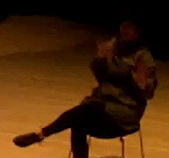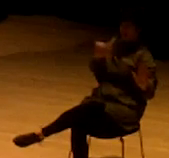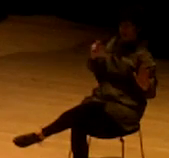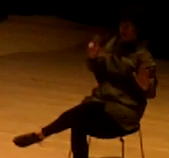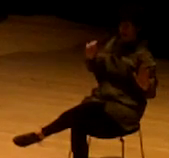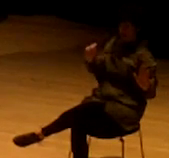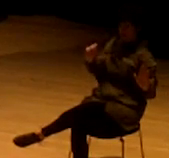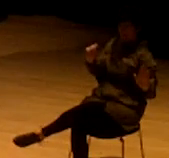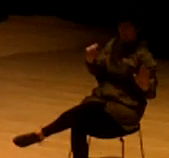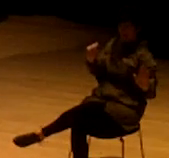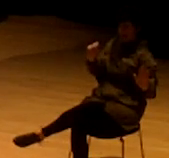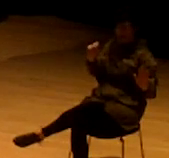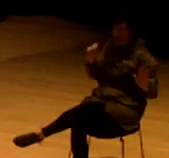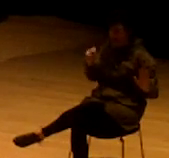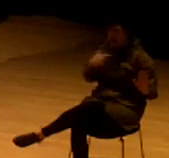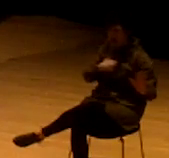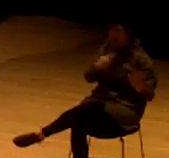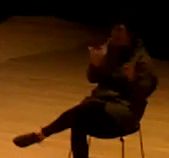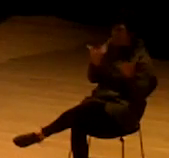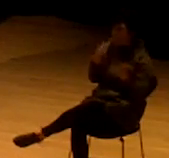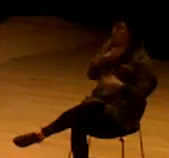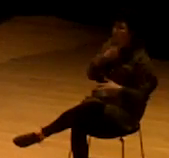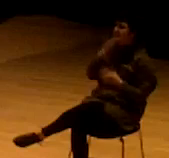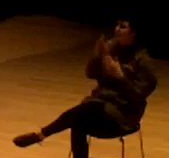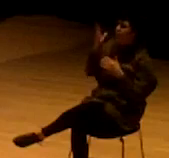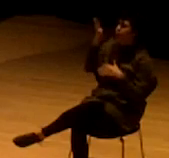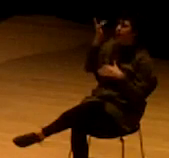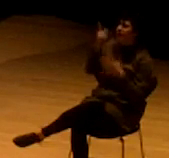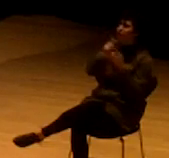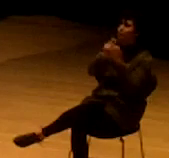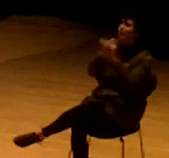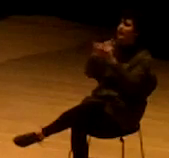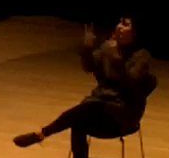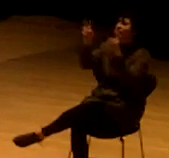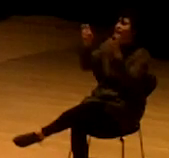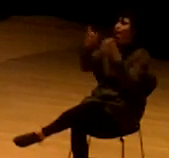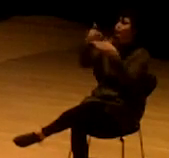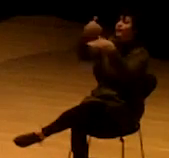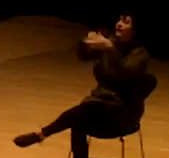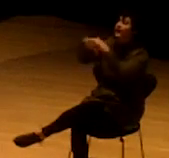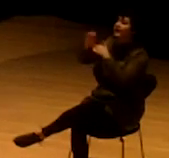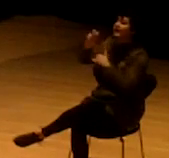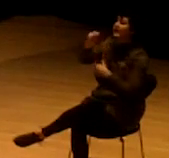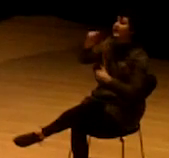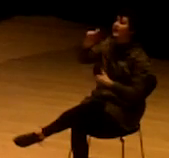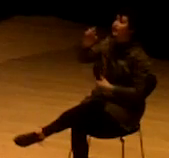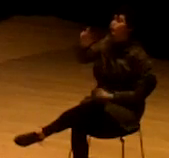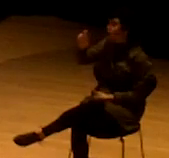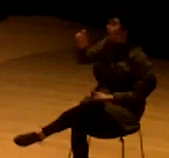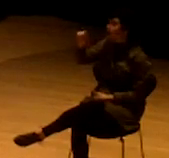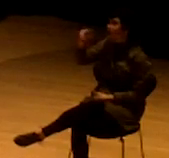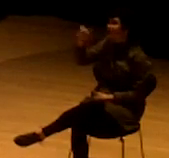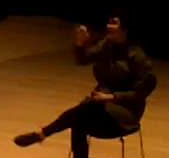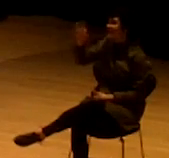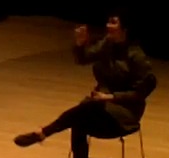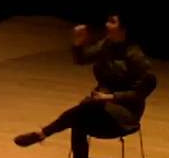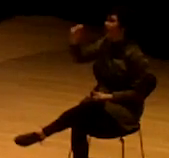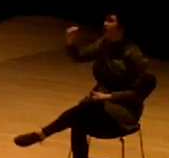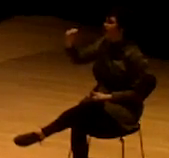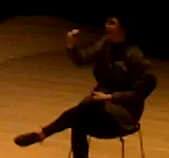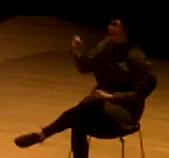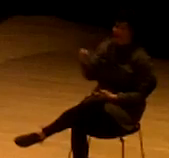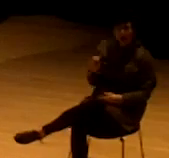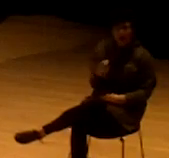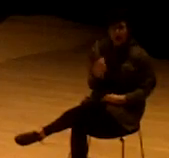Faun, and wondered, Daisy, if that was... Why were you put off by Diagnosis? Oh. Come on.